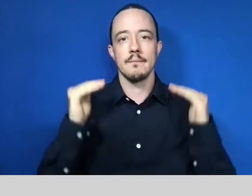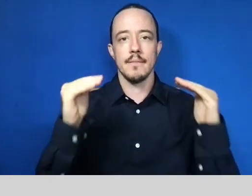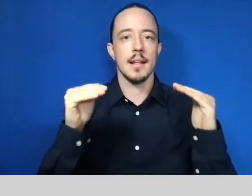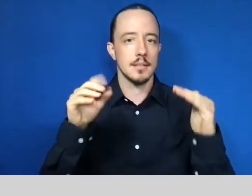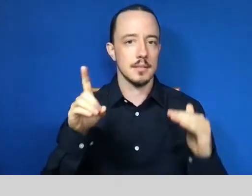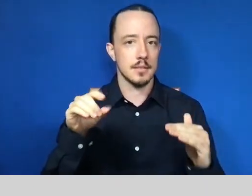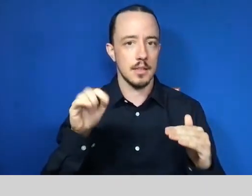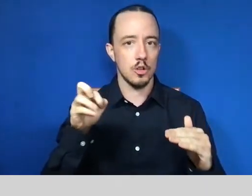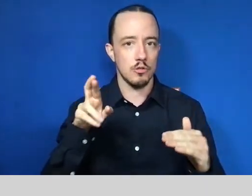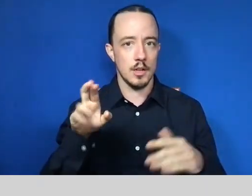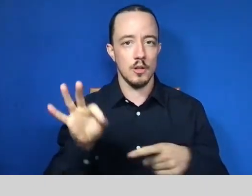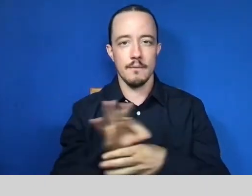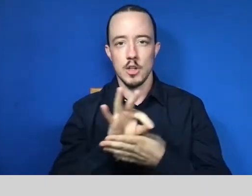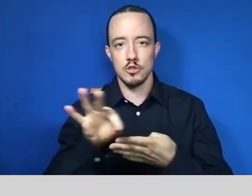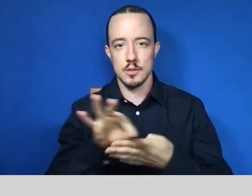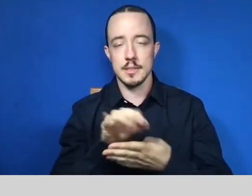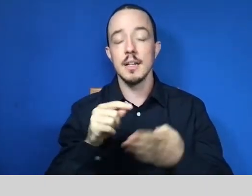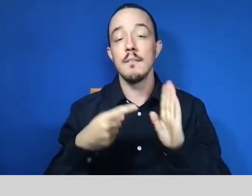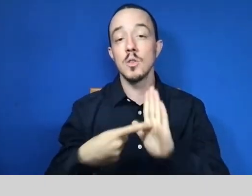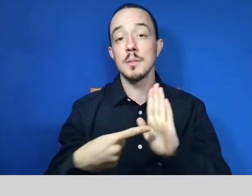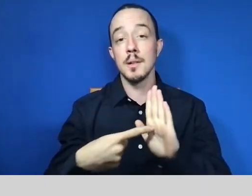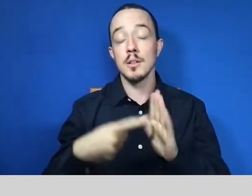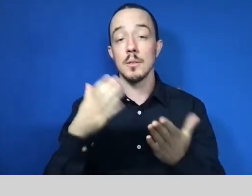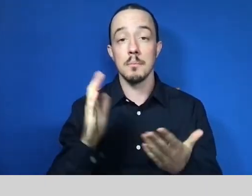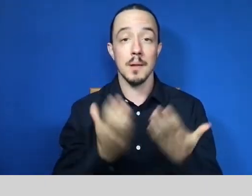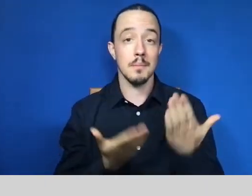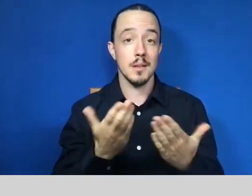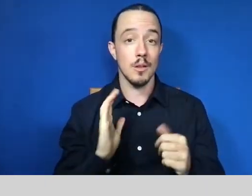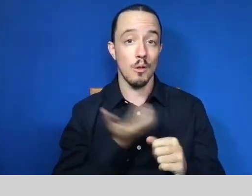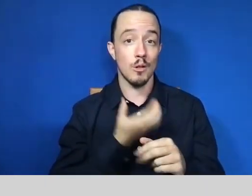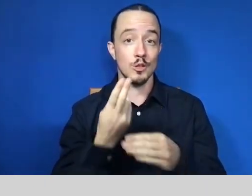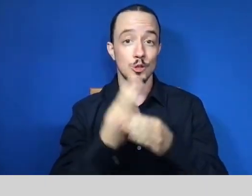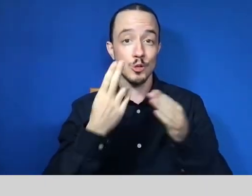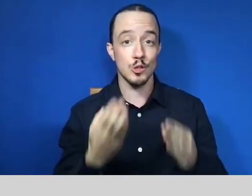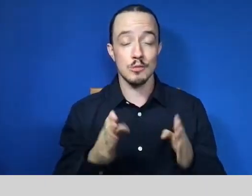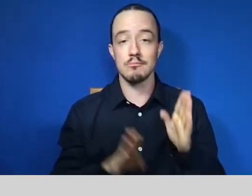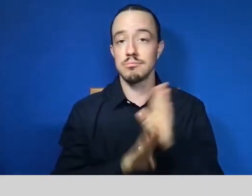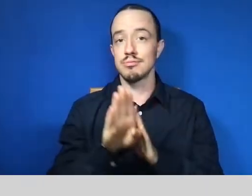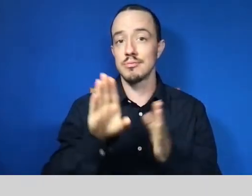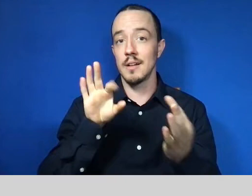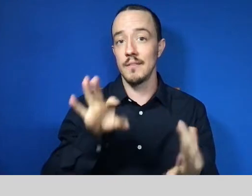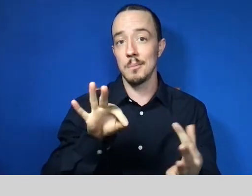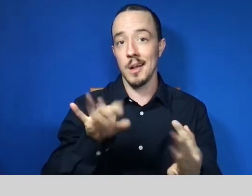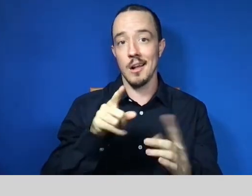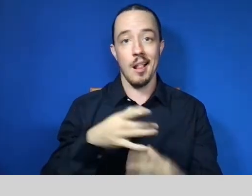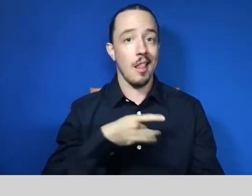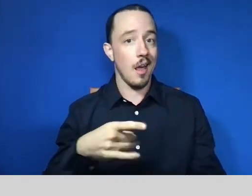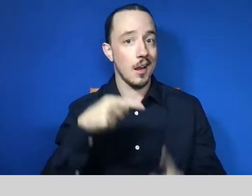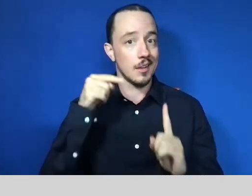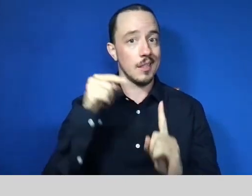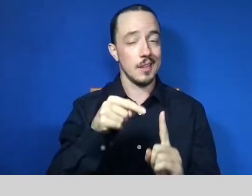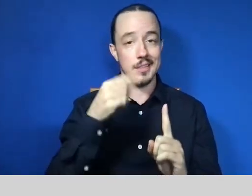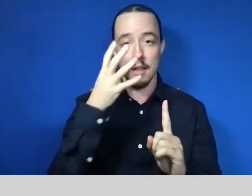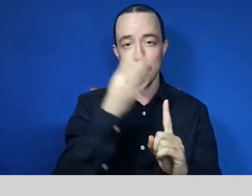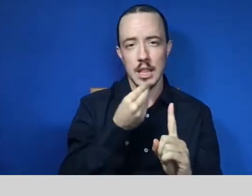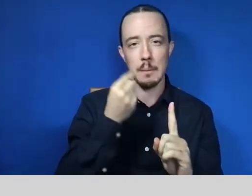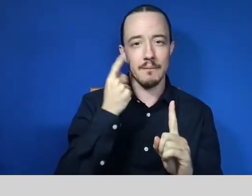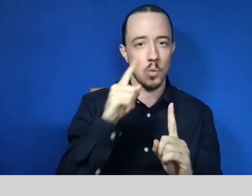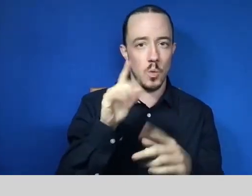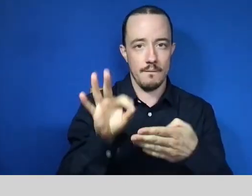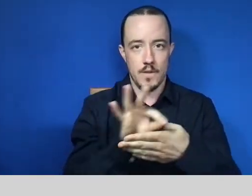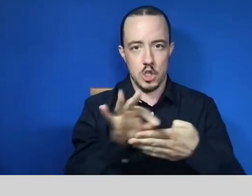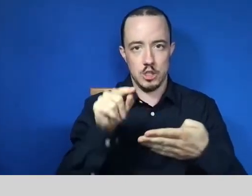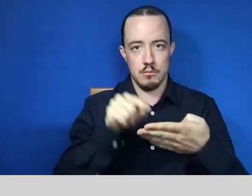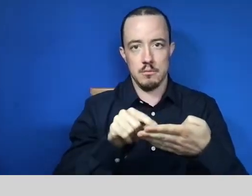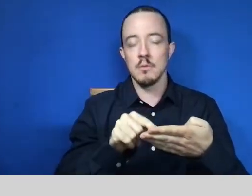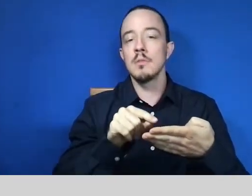decorator. Say our users came up with feedback that they really like our sleep for function, but